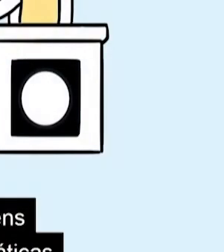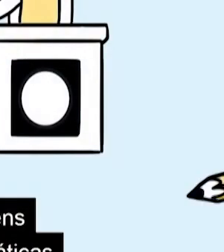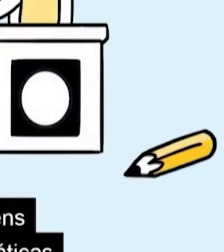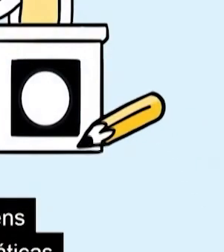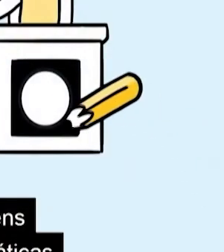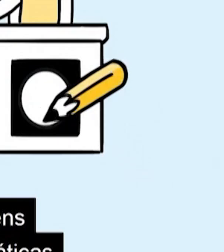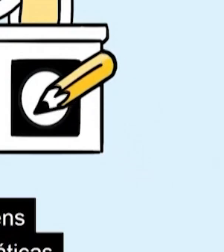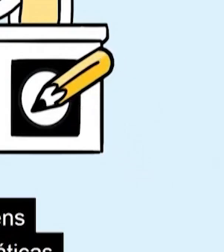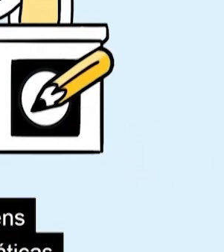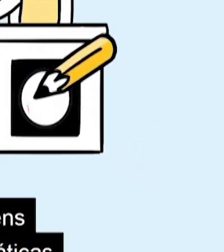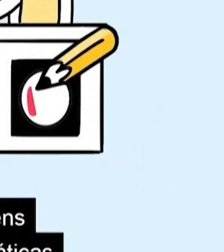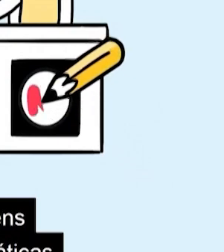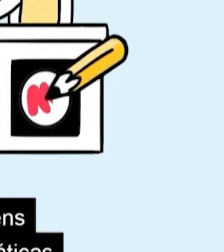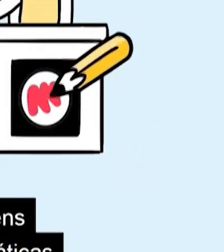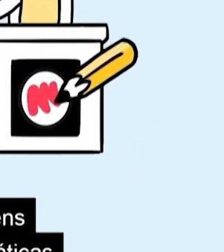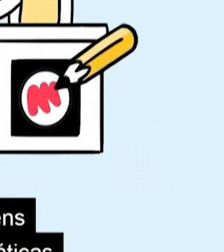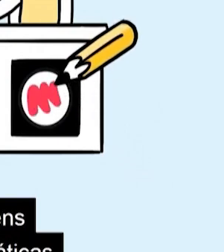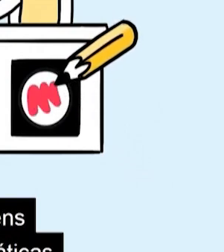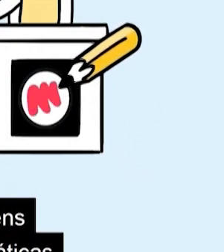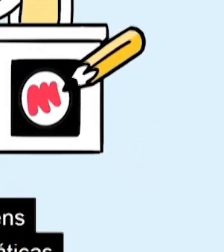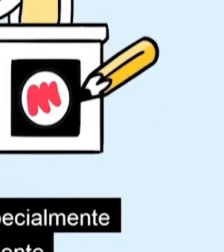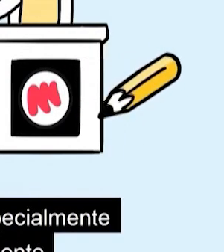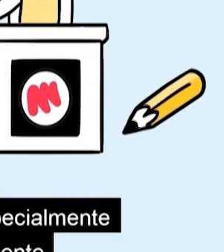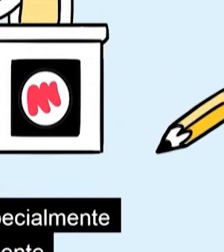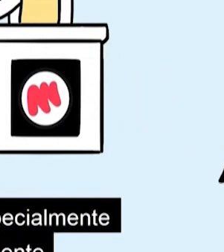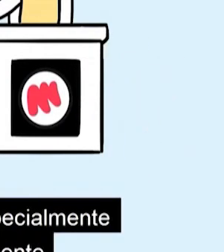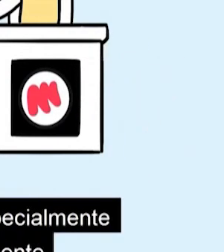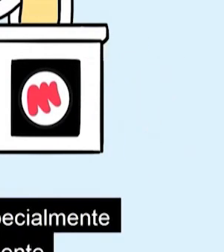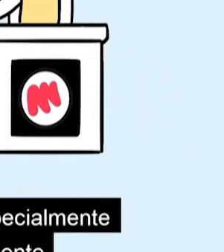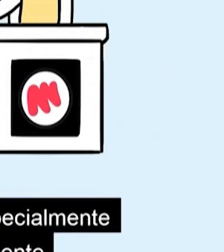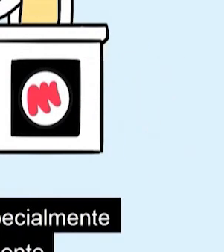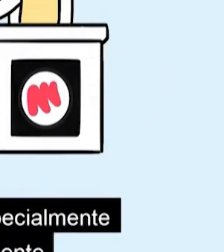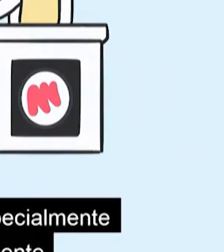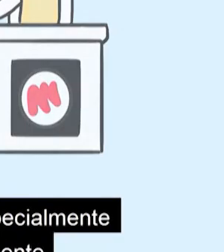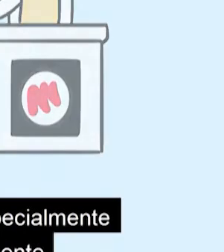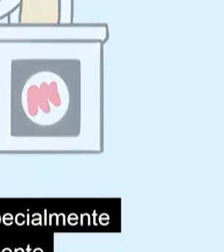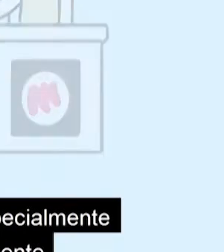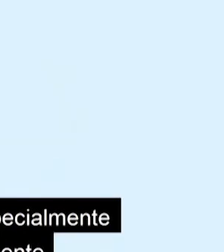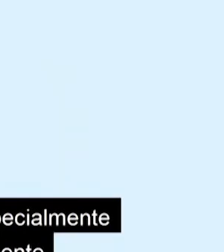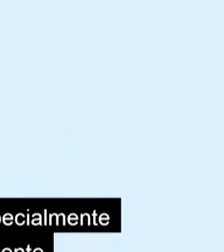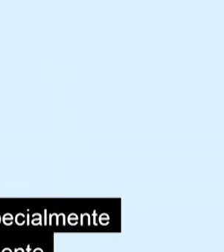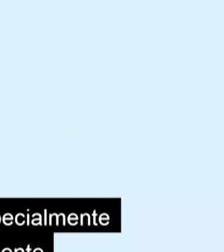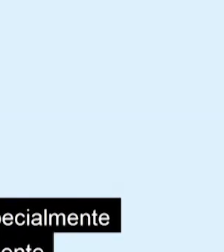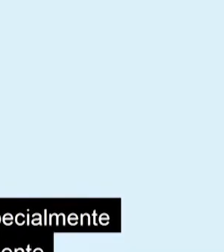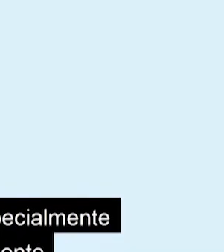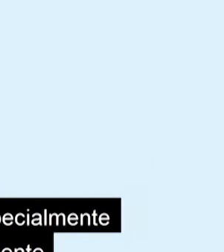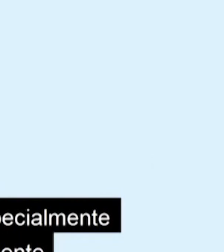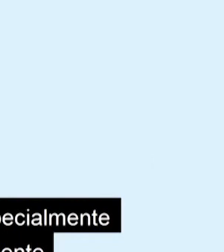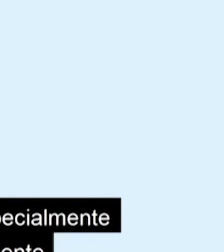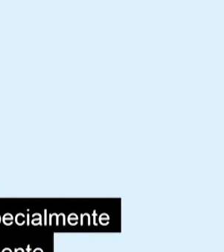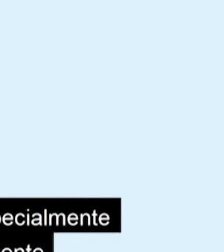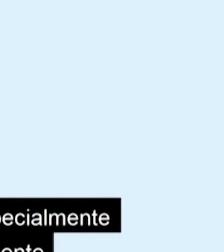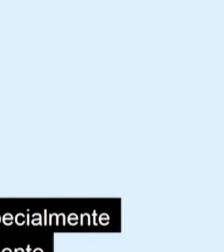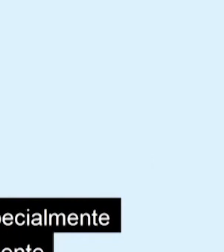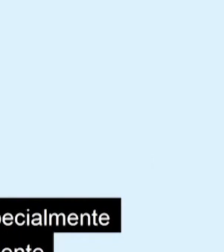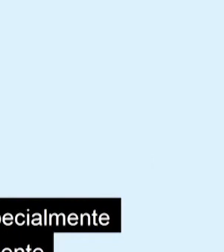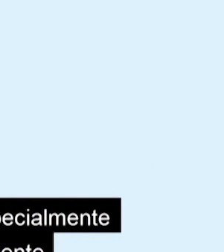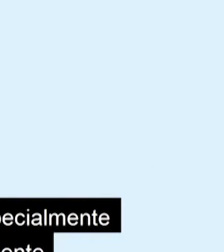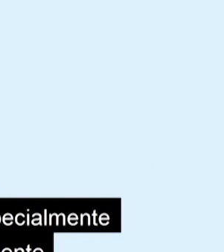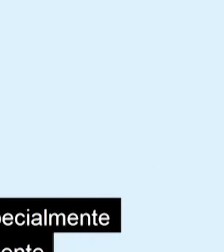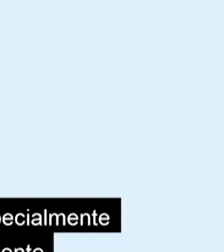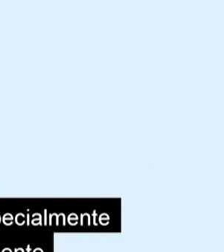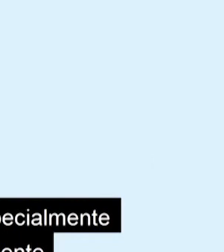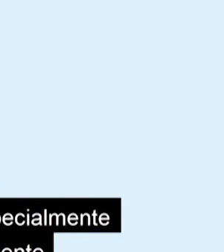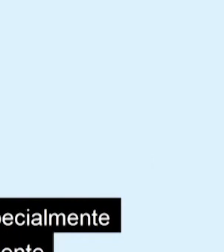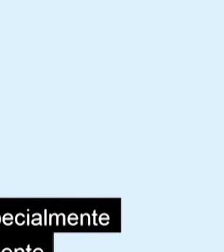to be represented in democratic institutions and have a driving seat in decision-making, especially when it comes to policies